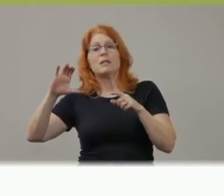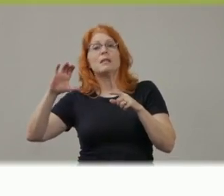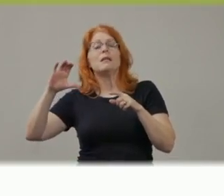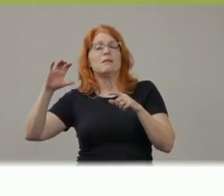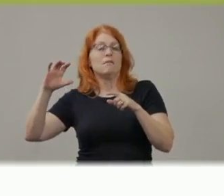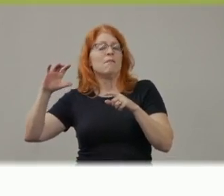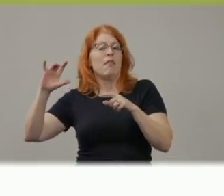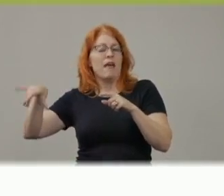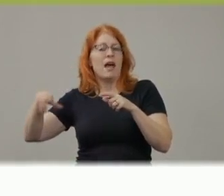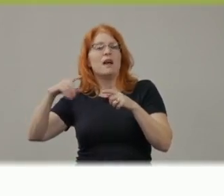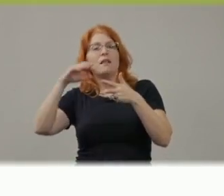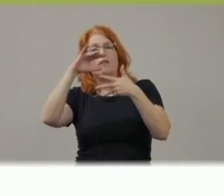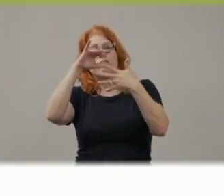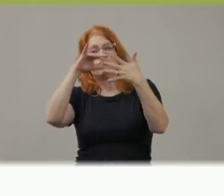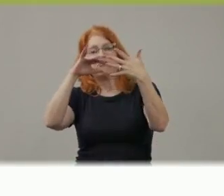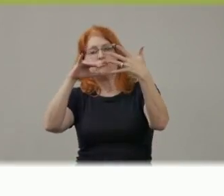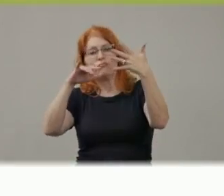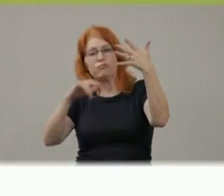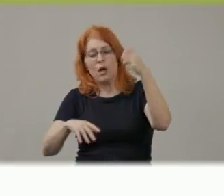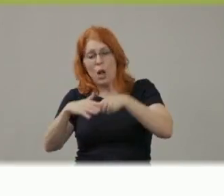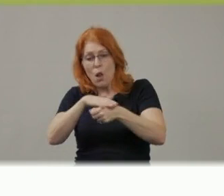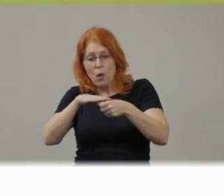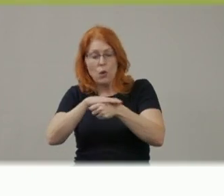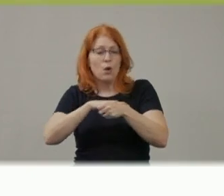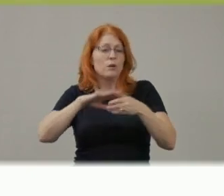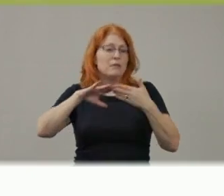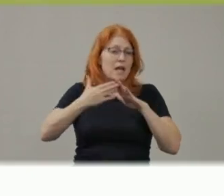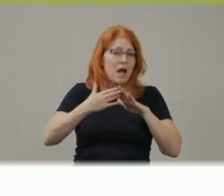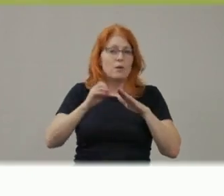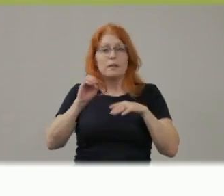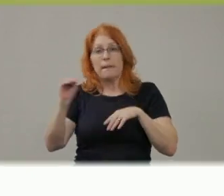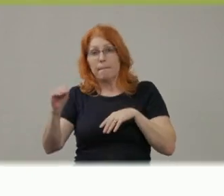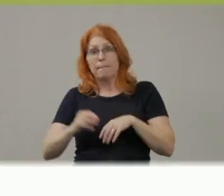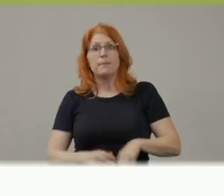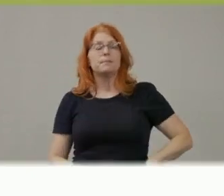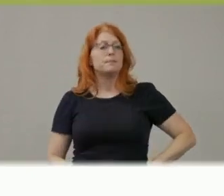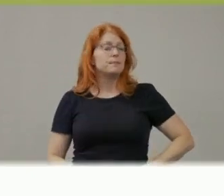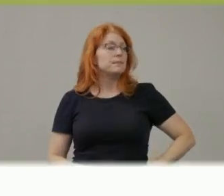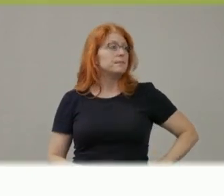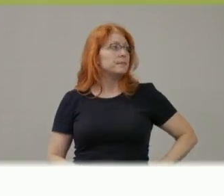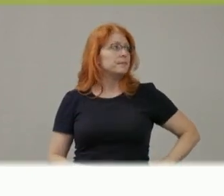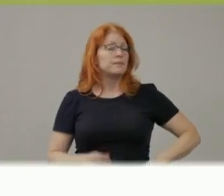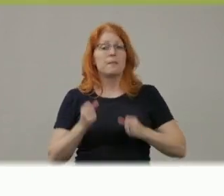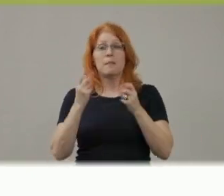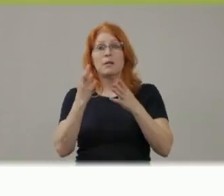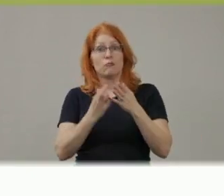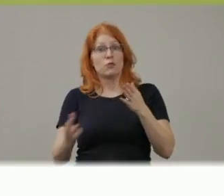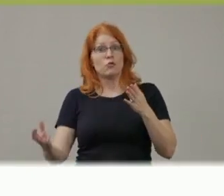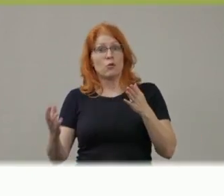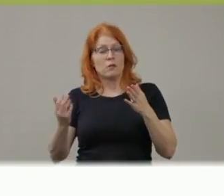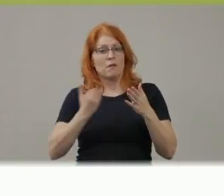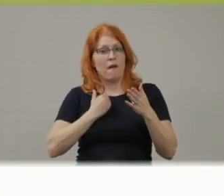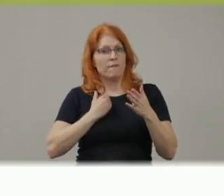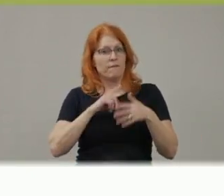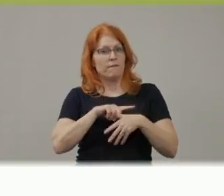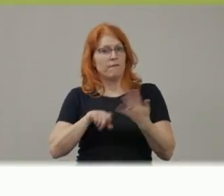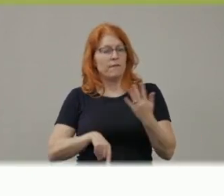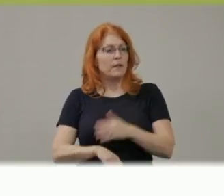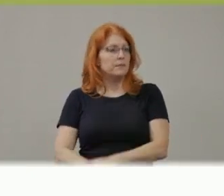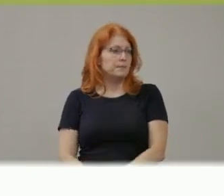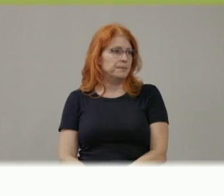And then all the way down at the local level, you have your city and town EM. So you have a lot of resources to dip into.